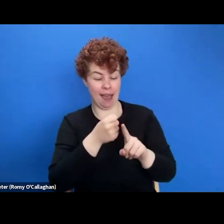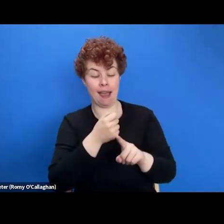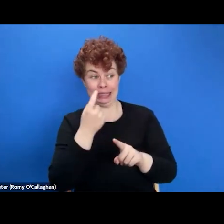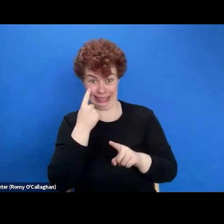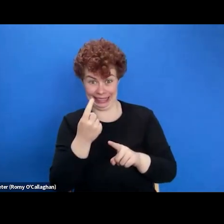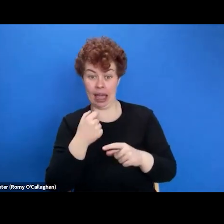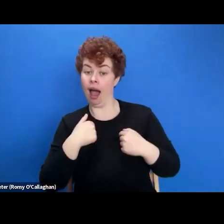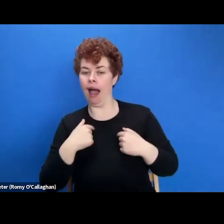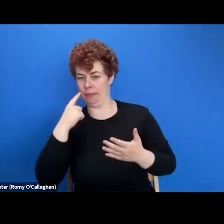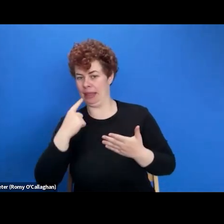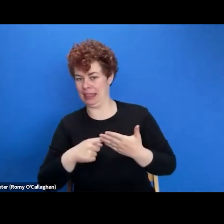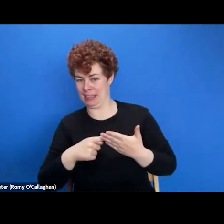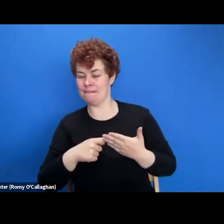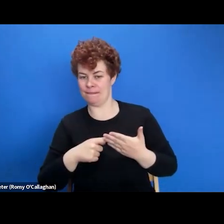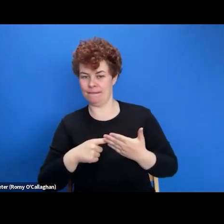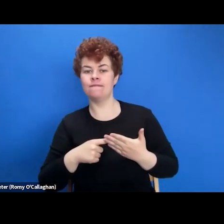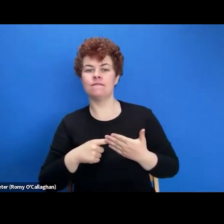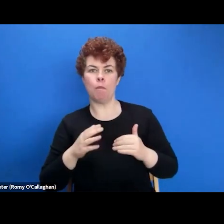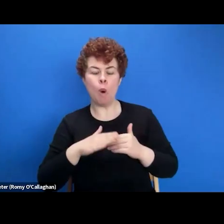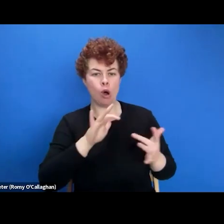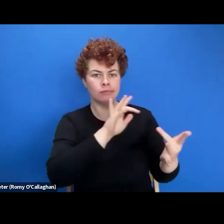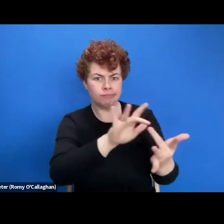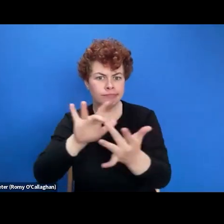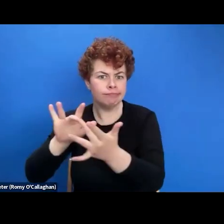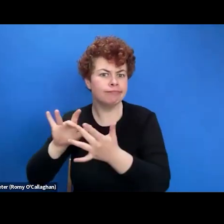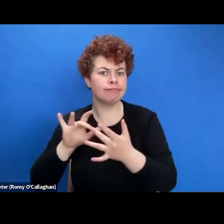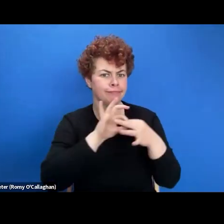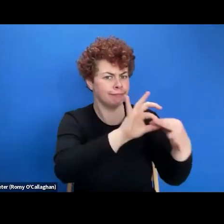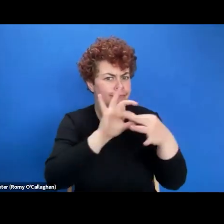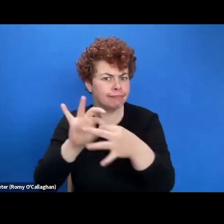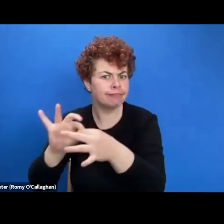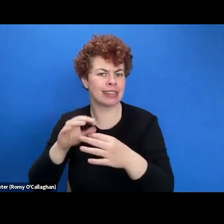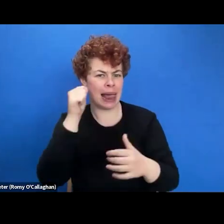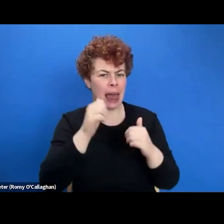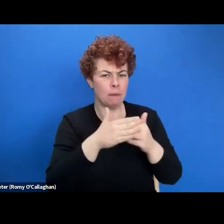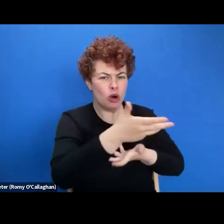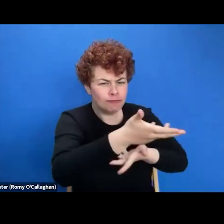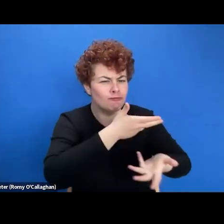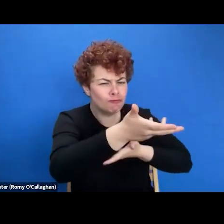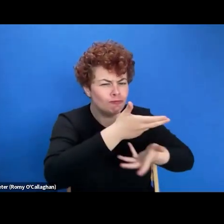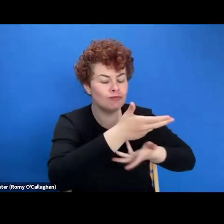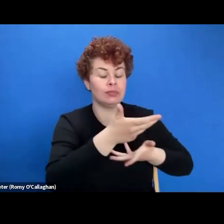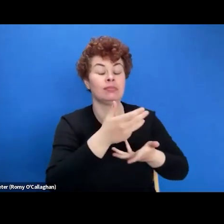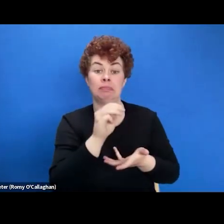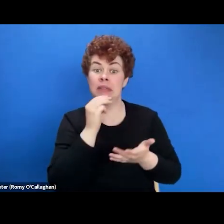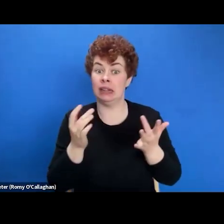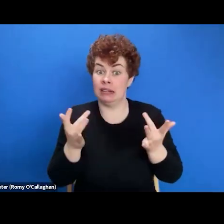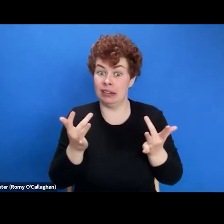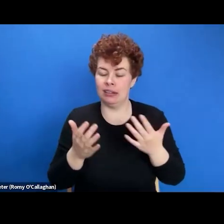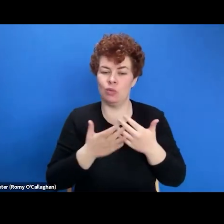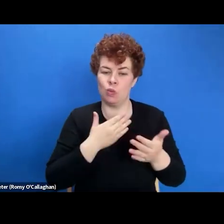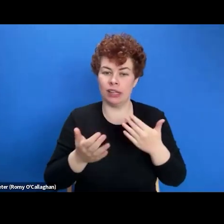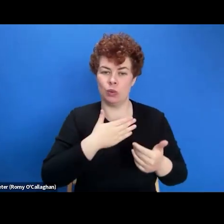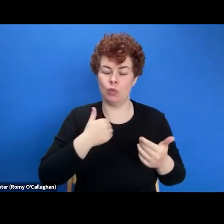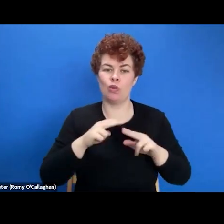do advanced outreach and engagement and allow for participation, meant that we were able to